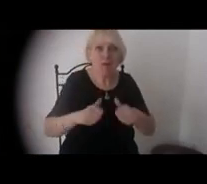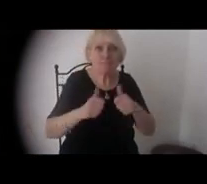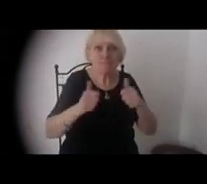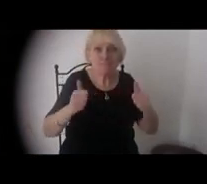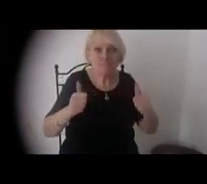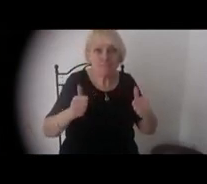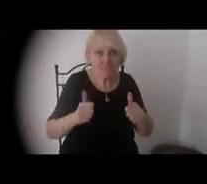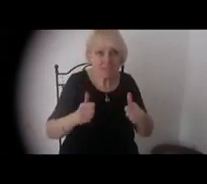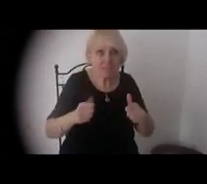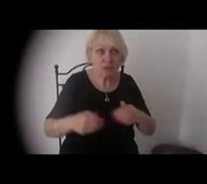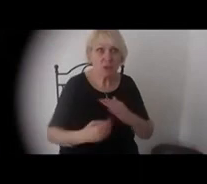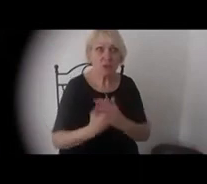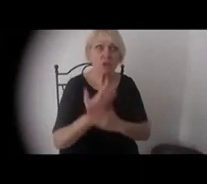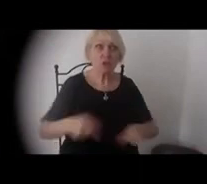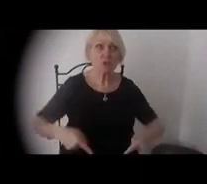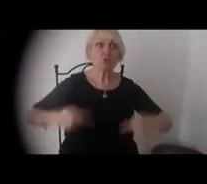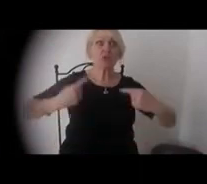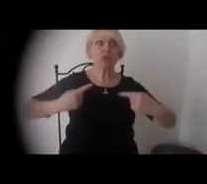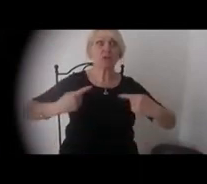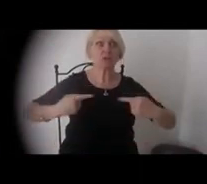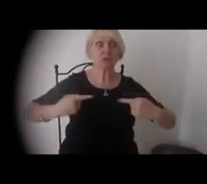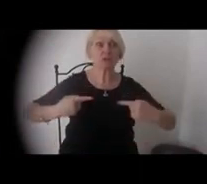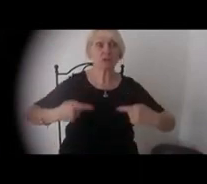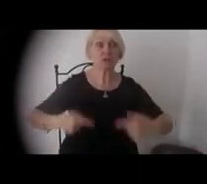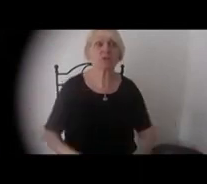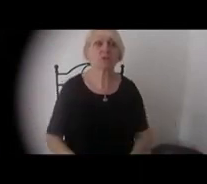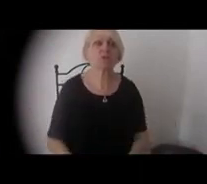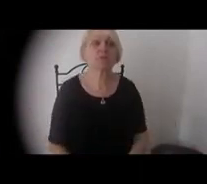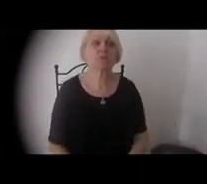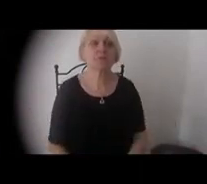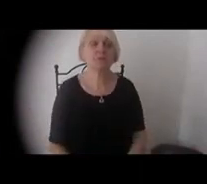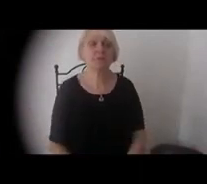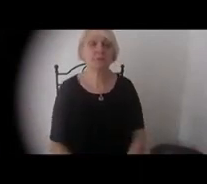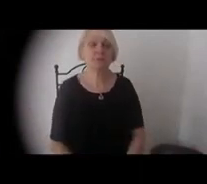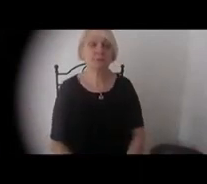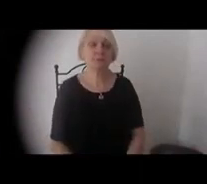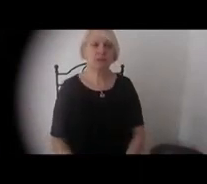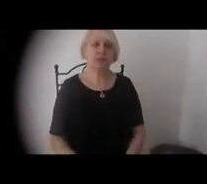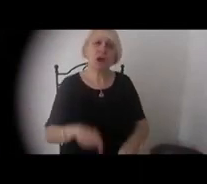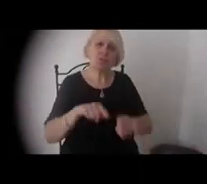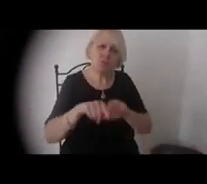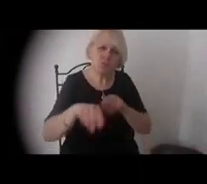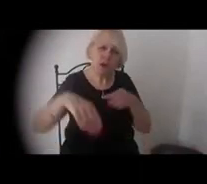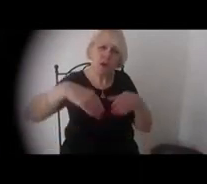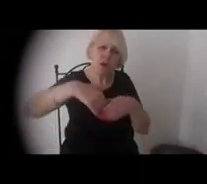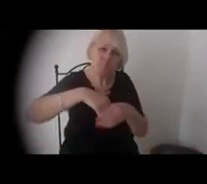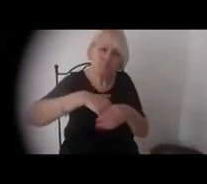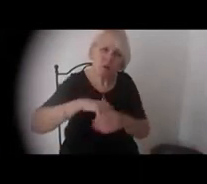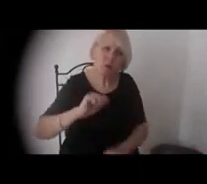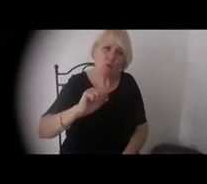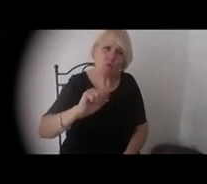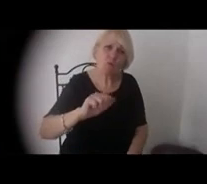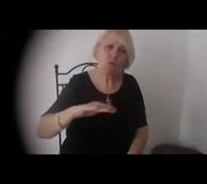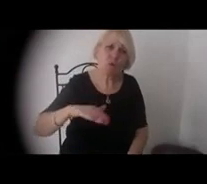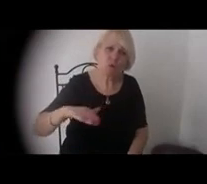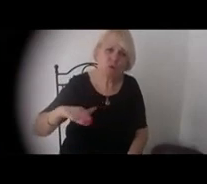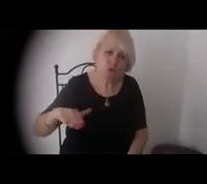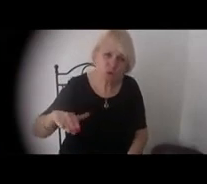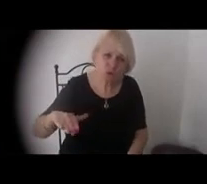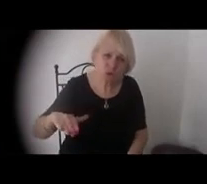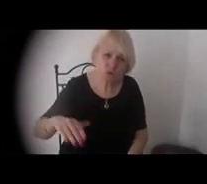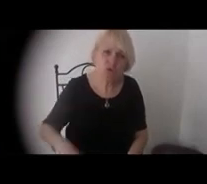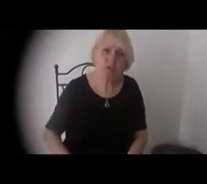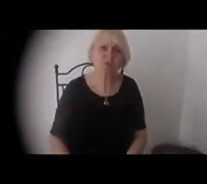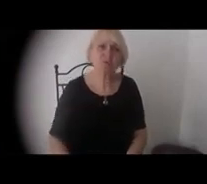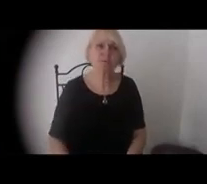as possible, it's important to try and involve your child in planning for some of those changes